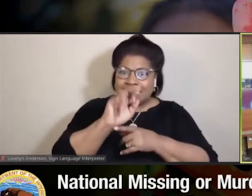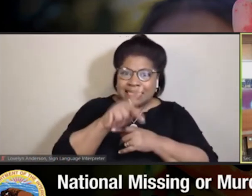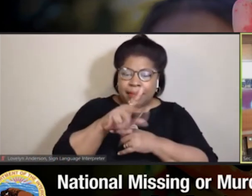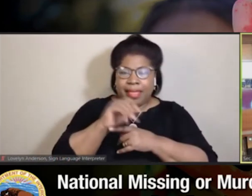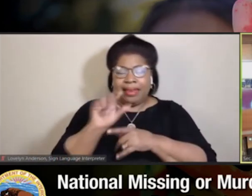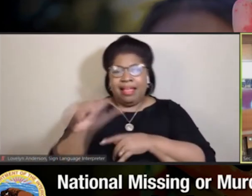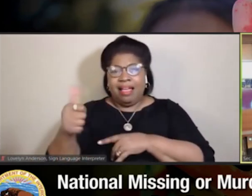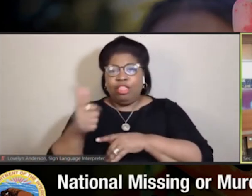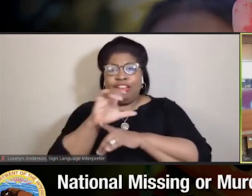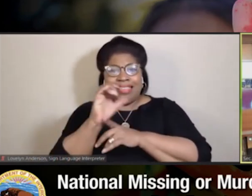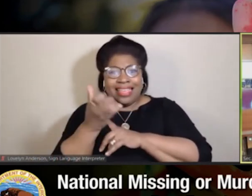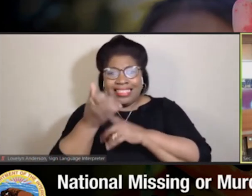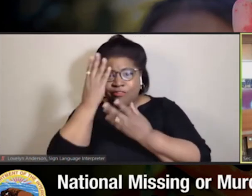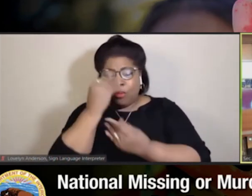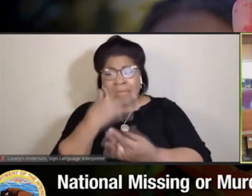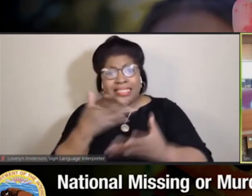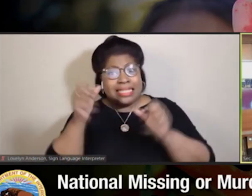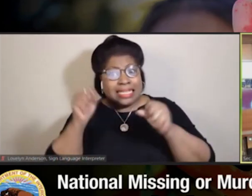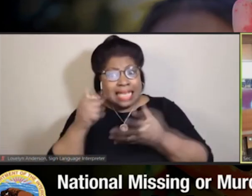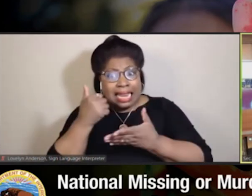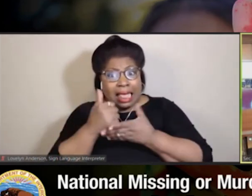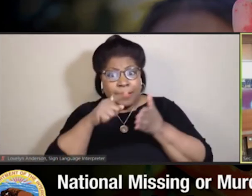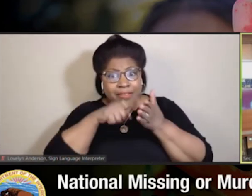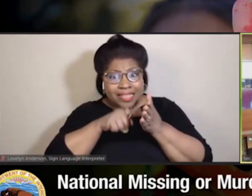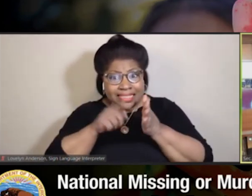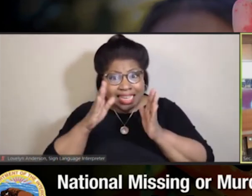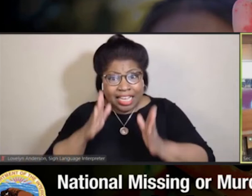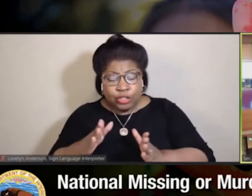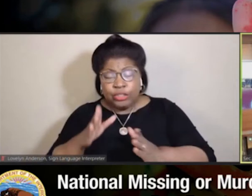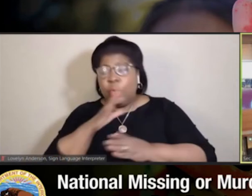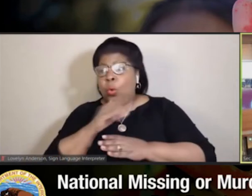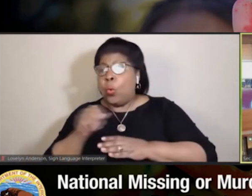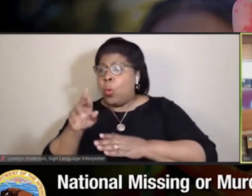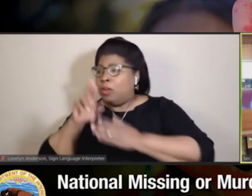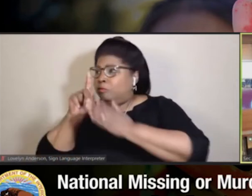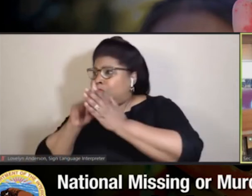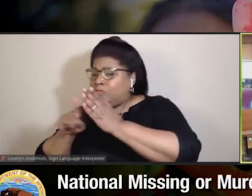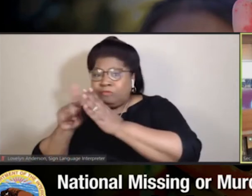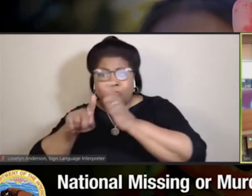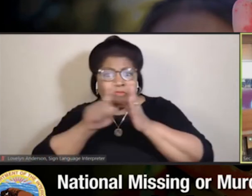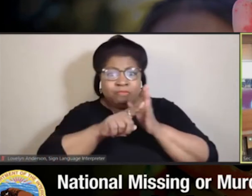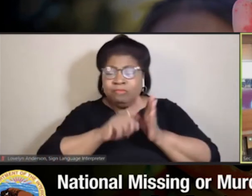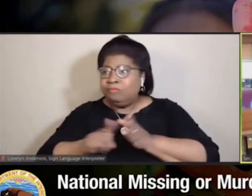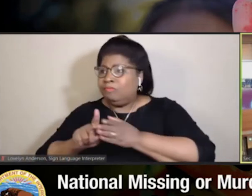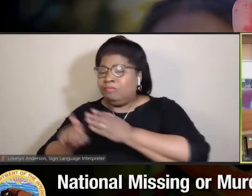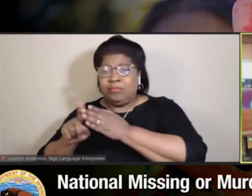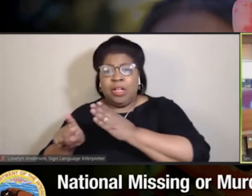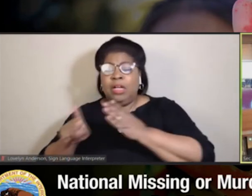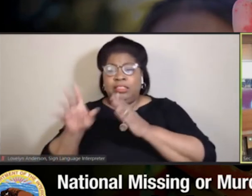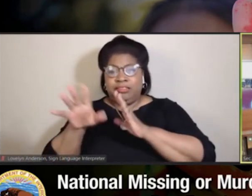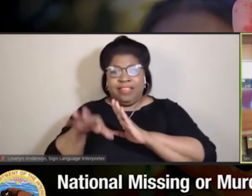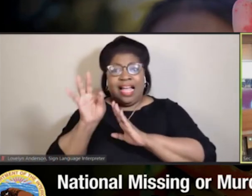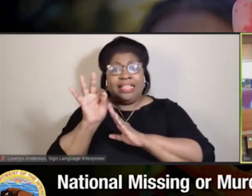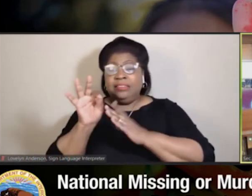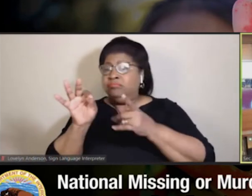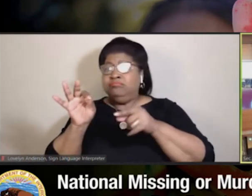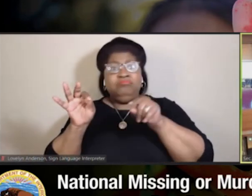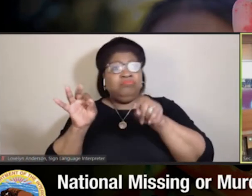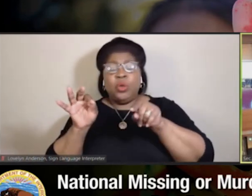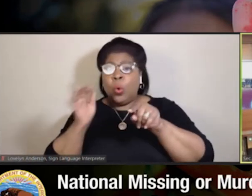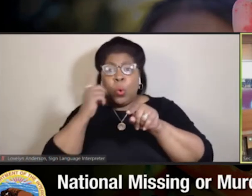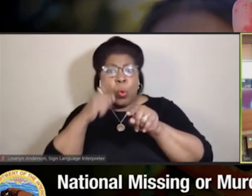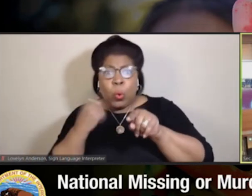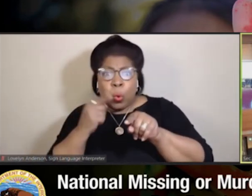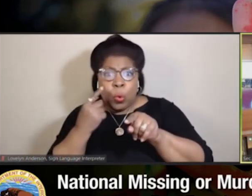help investigators with the detection or investigation of an offense committed in Indian country. The